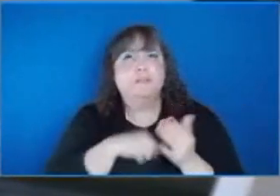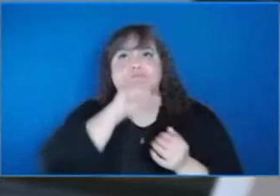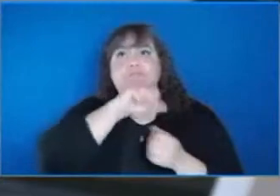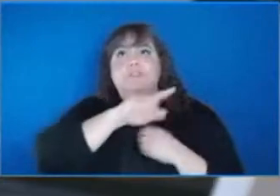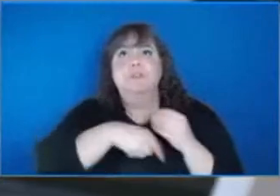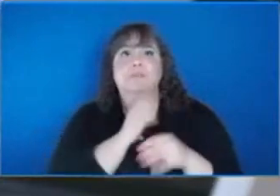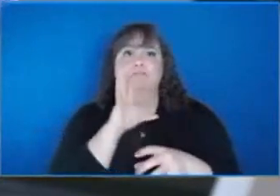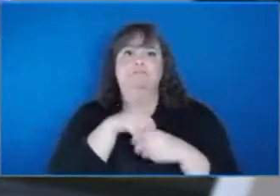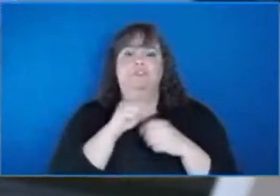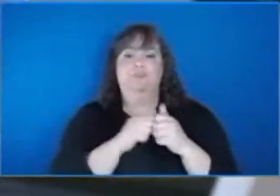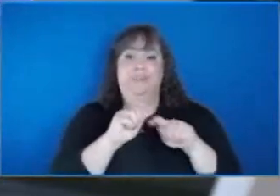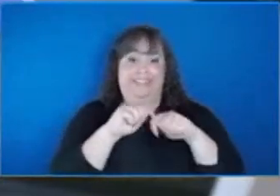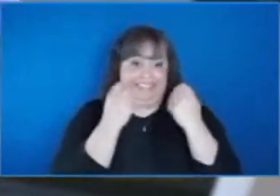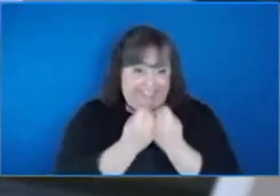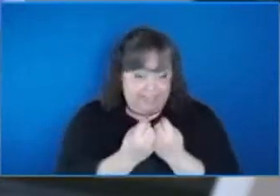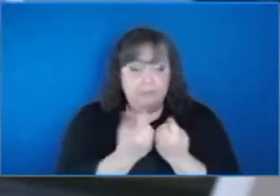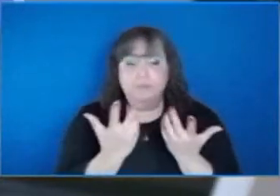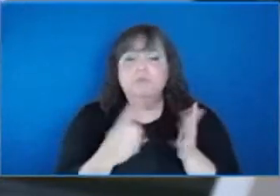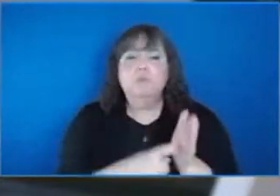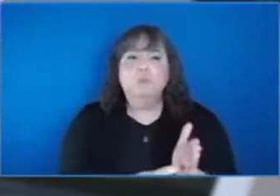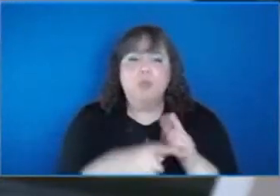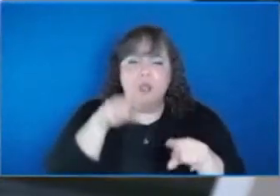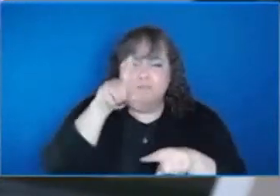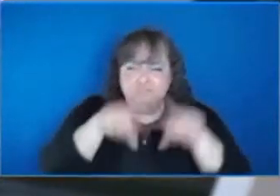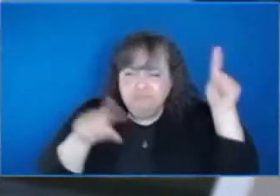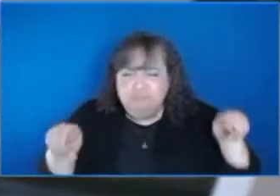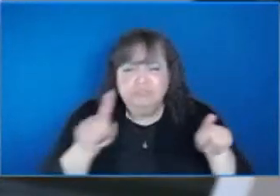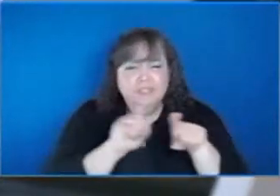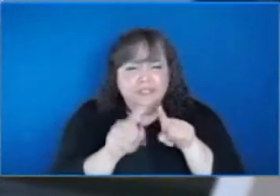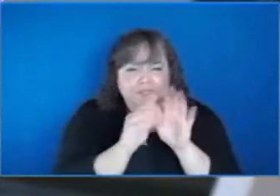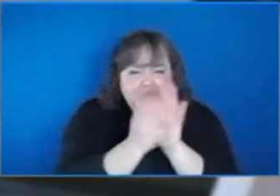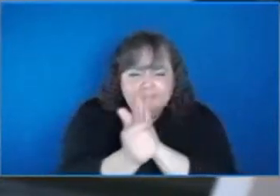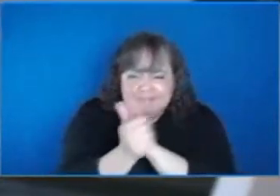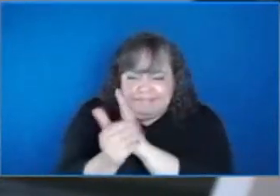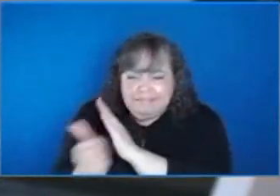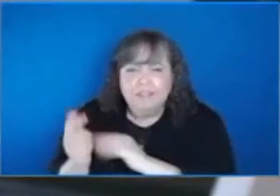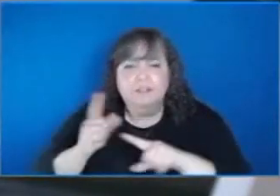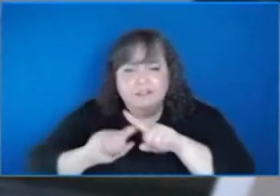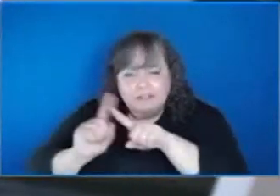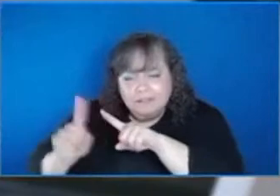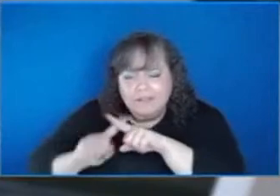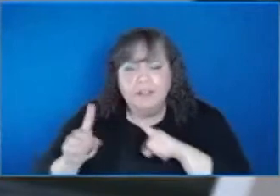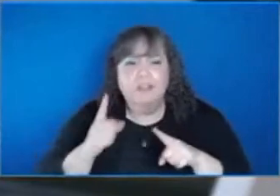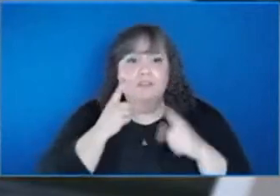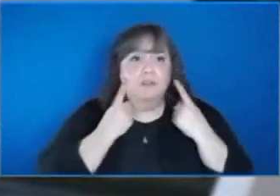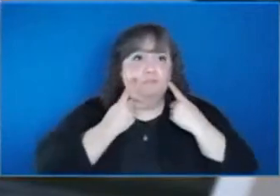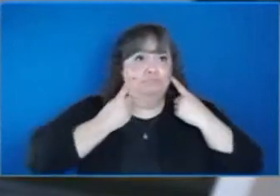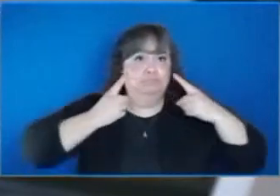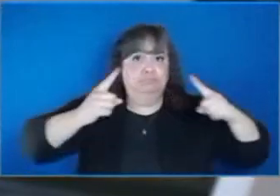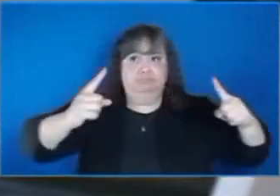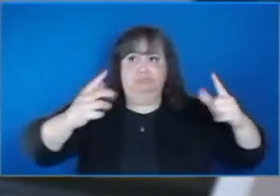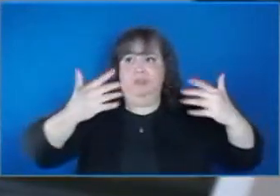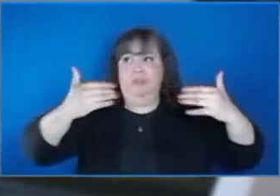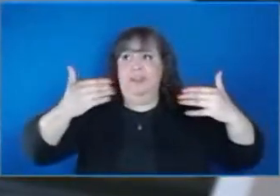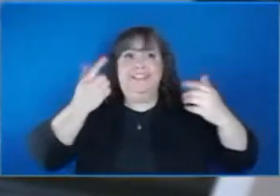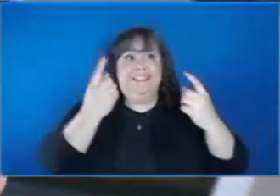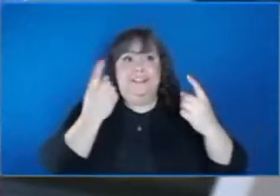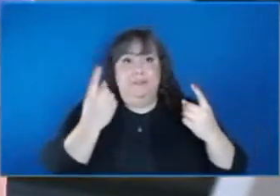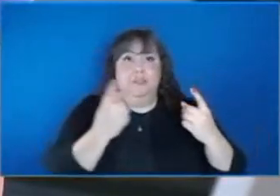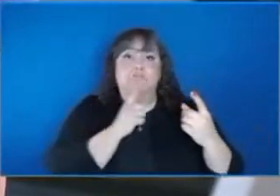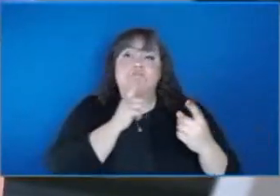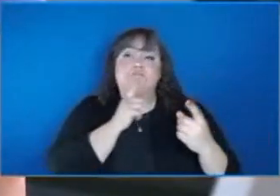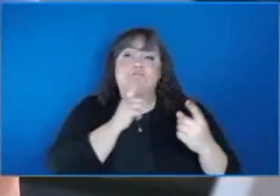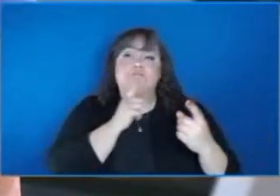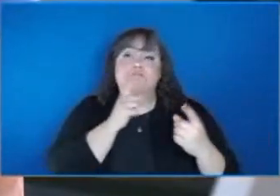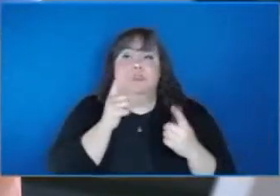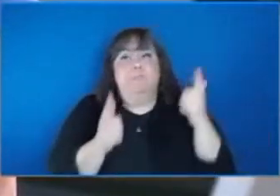different expertise to all come together in order to accomplish something that's so much bigger than any one person could do on their own. And DART obviously is